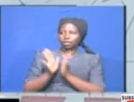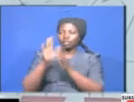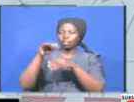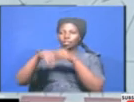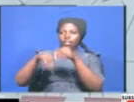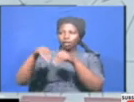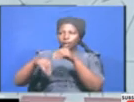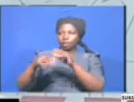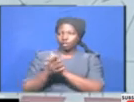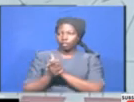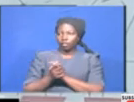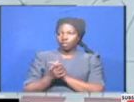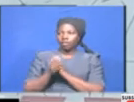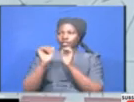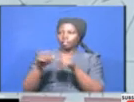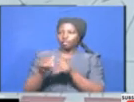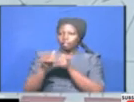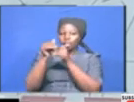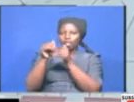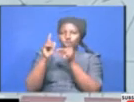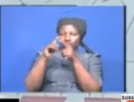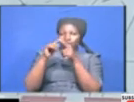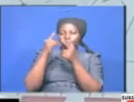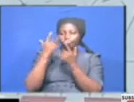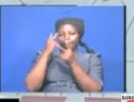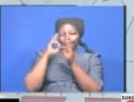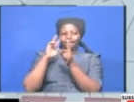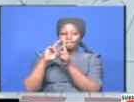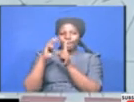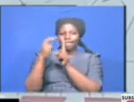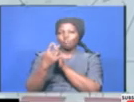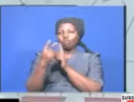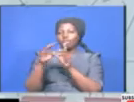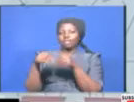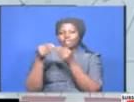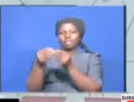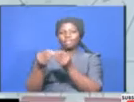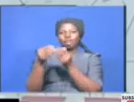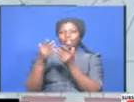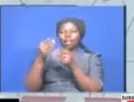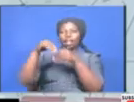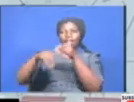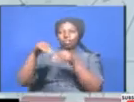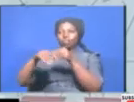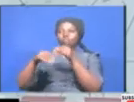could result in perceptions, even of electoral malpractices. Mm-hmm. You know, that's what I would put across at this point.